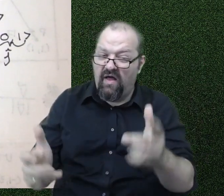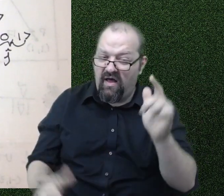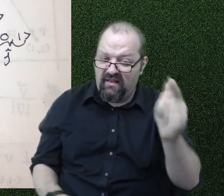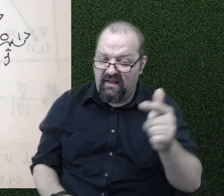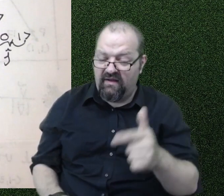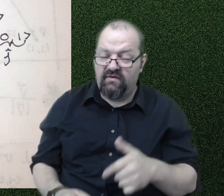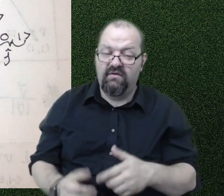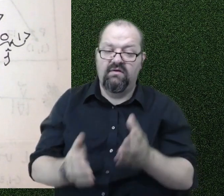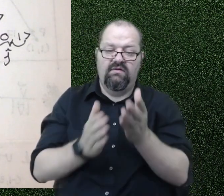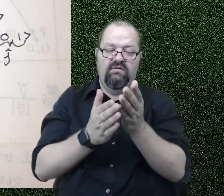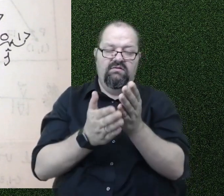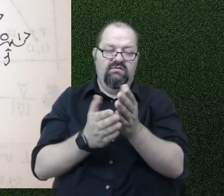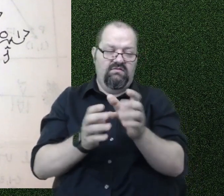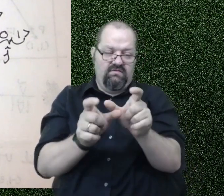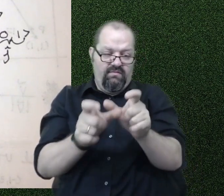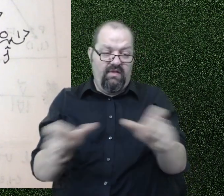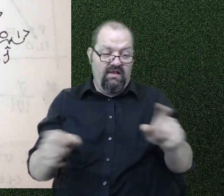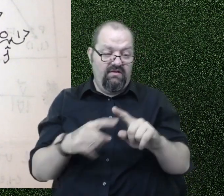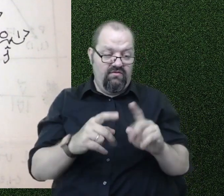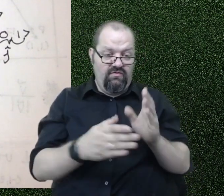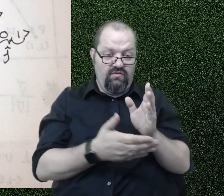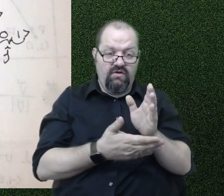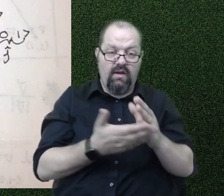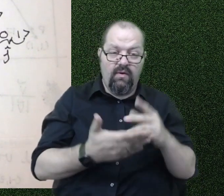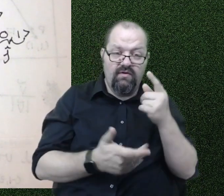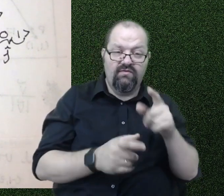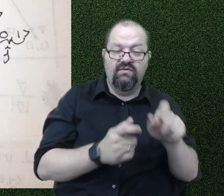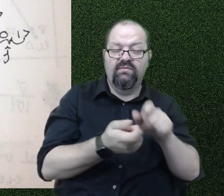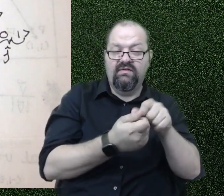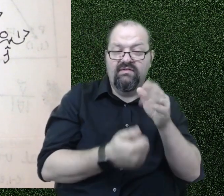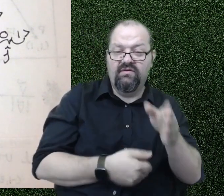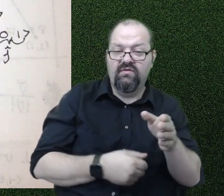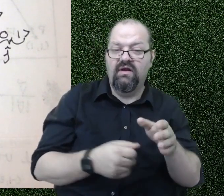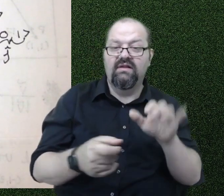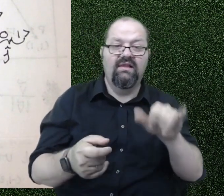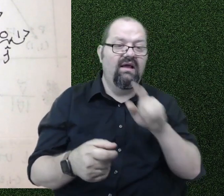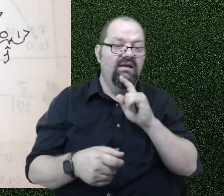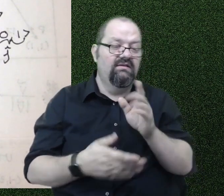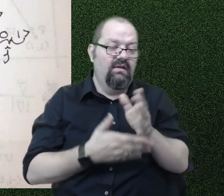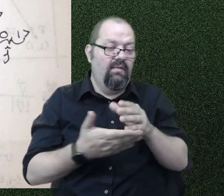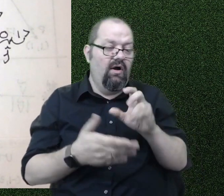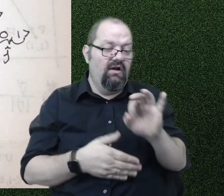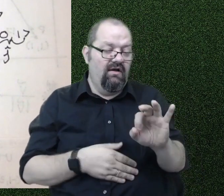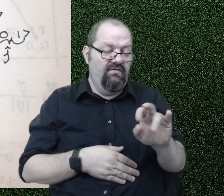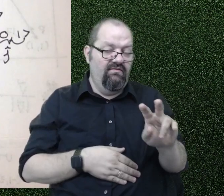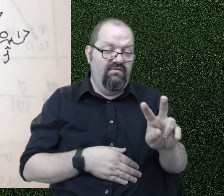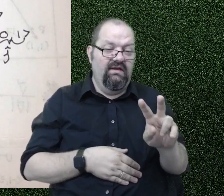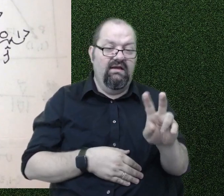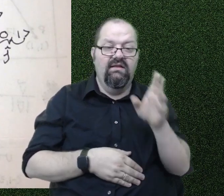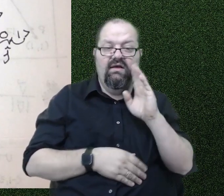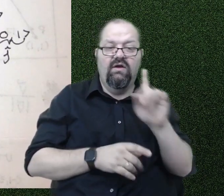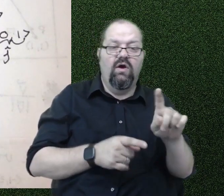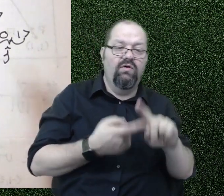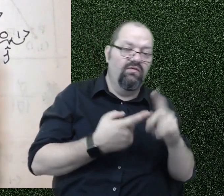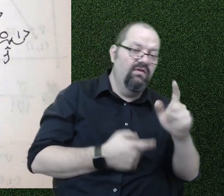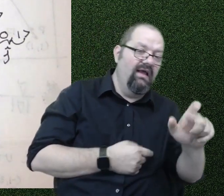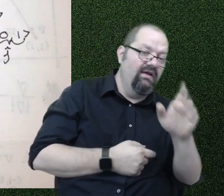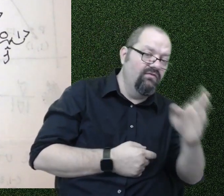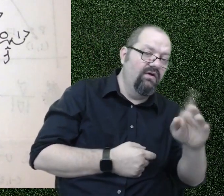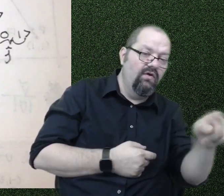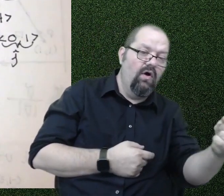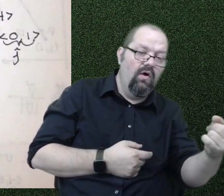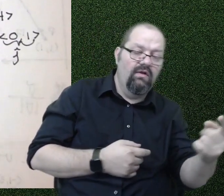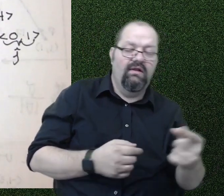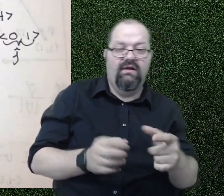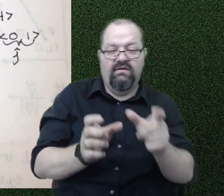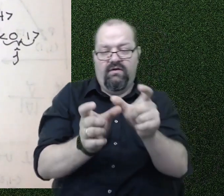into components that go in certain directions. Like this is the part of v that goes in the x direction. That's the part of v that goes in the y